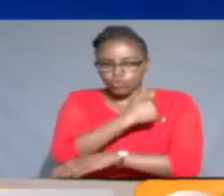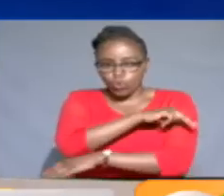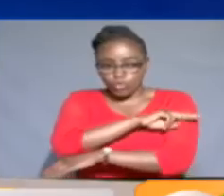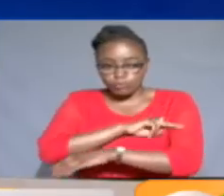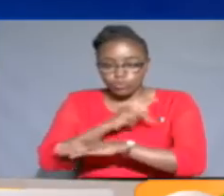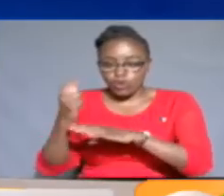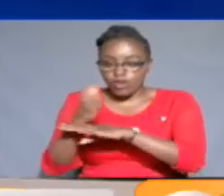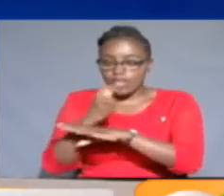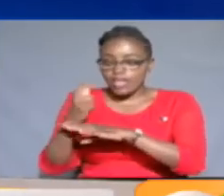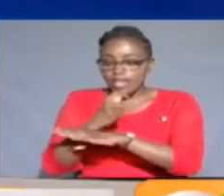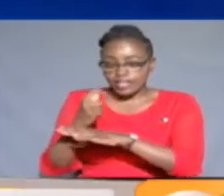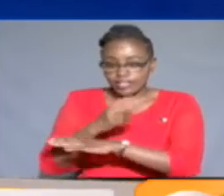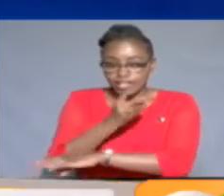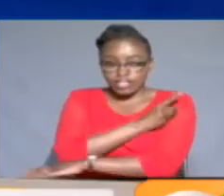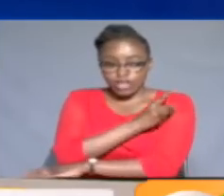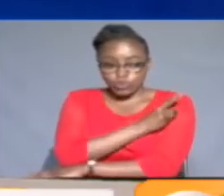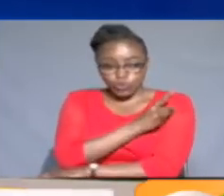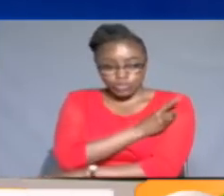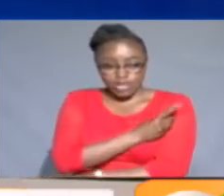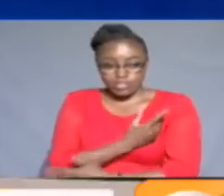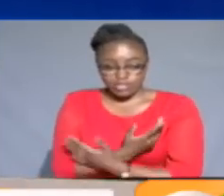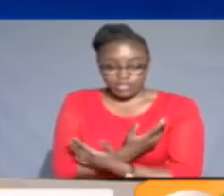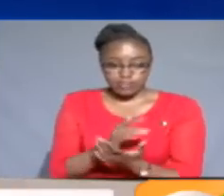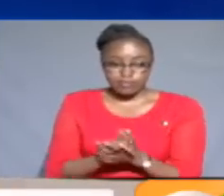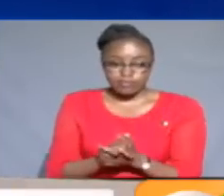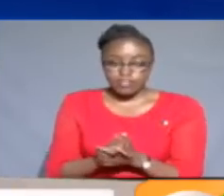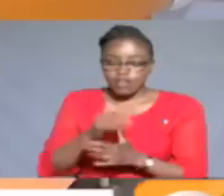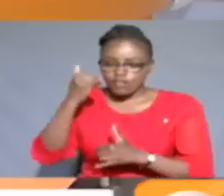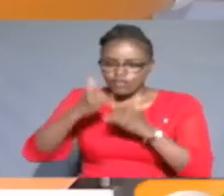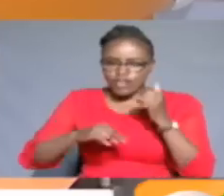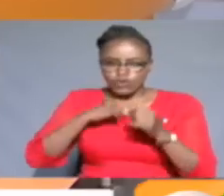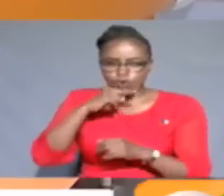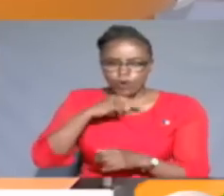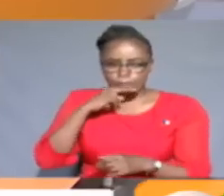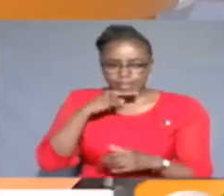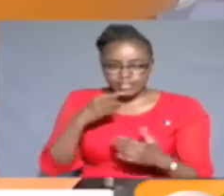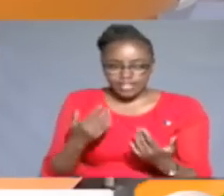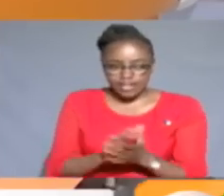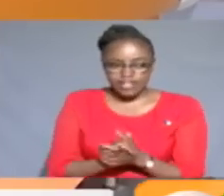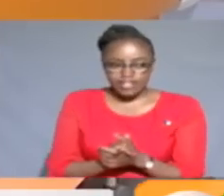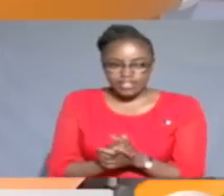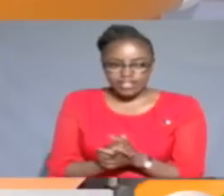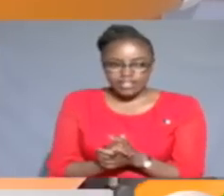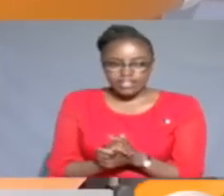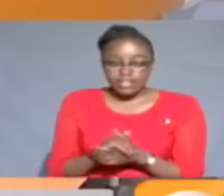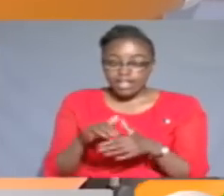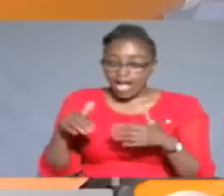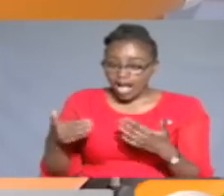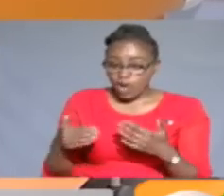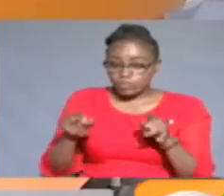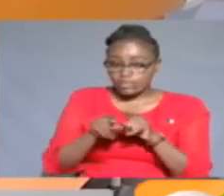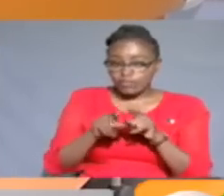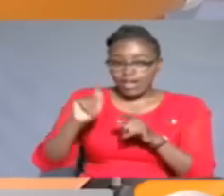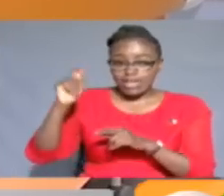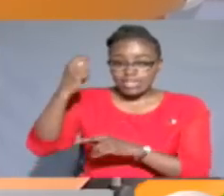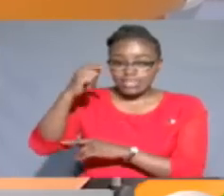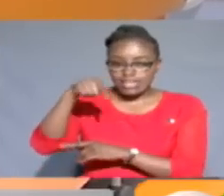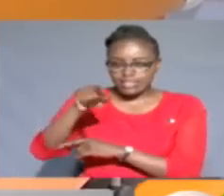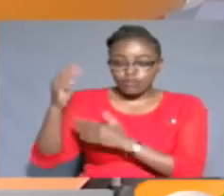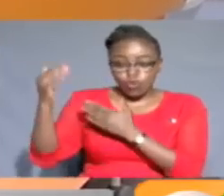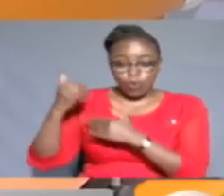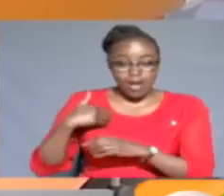and train specialists and doctors. Your final comments on this and how or where should Kenyans get